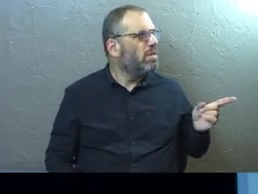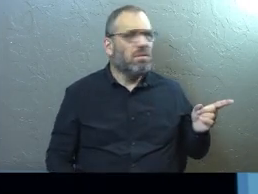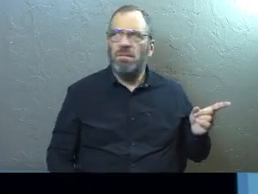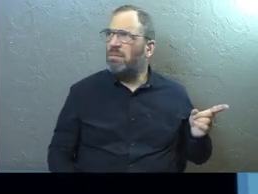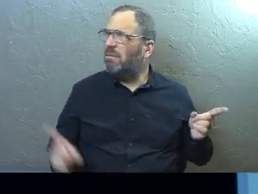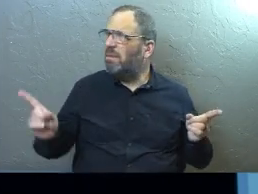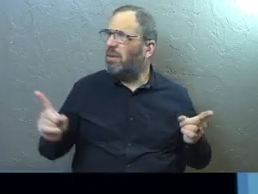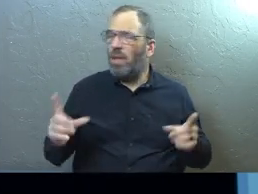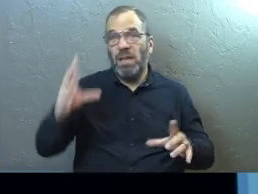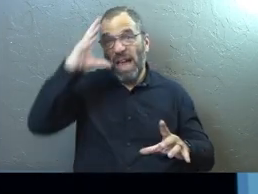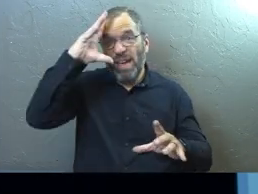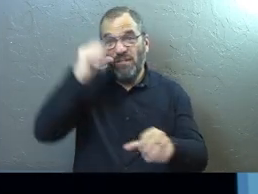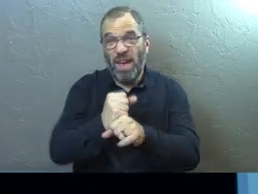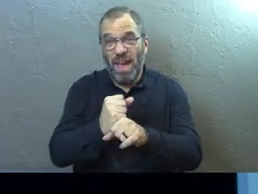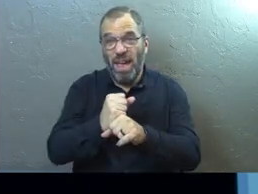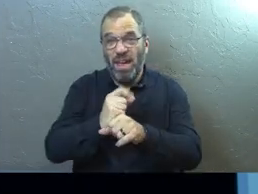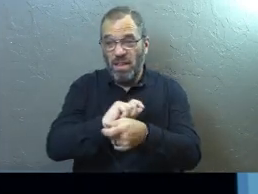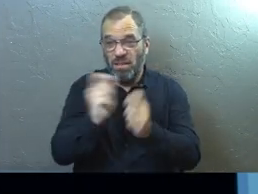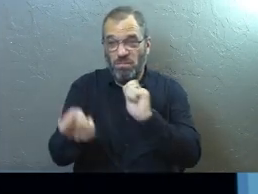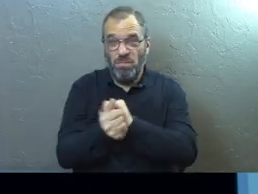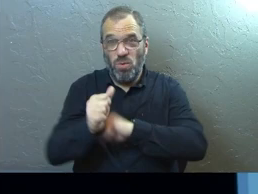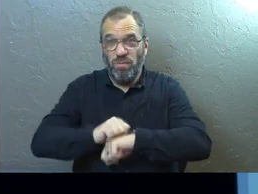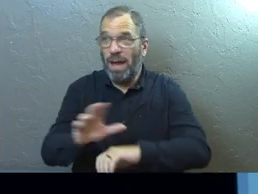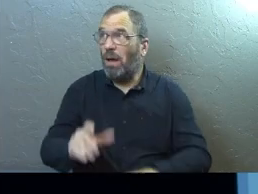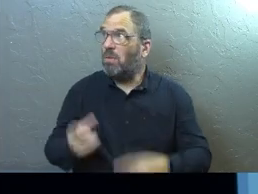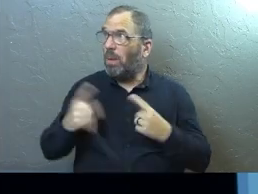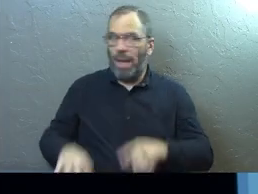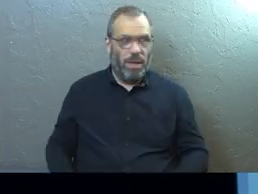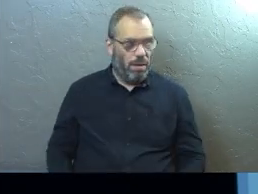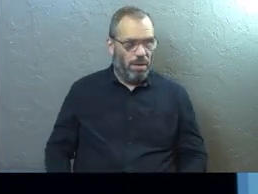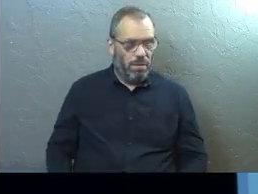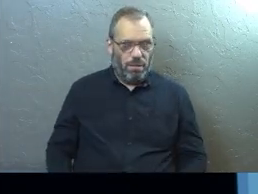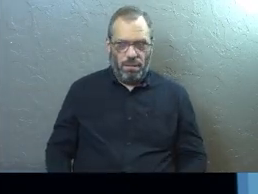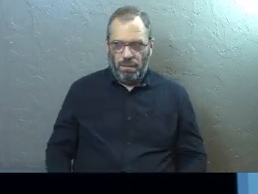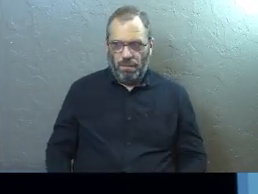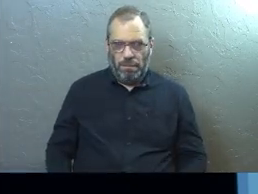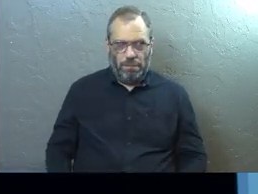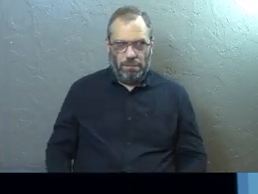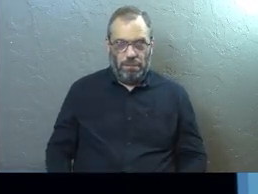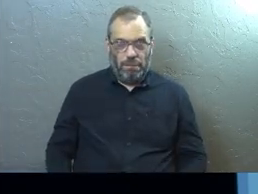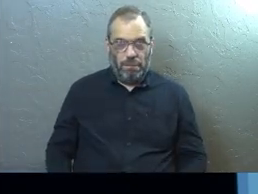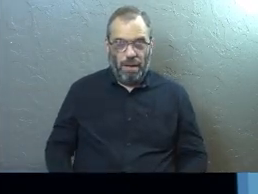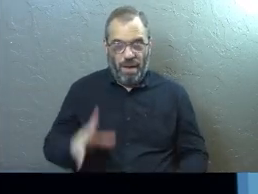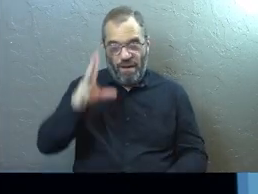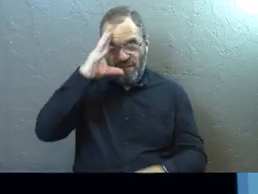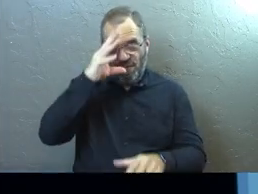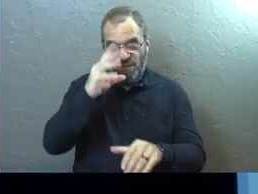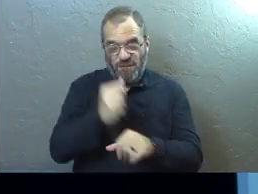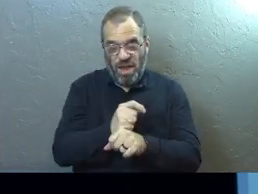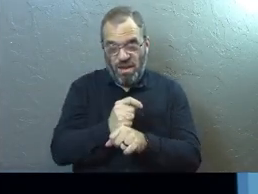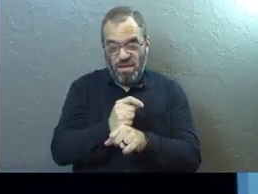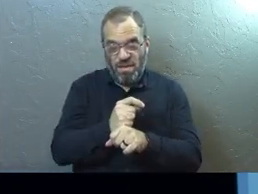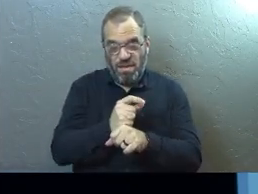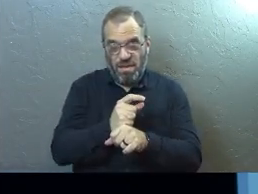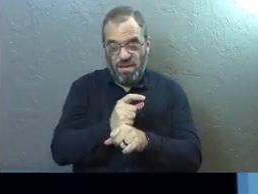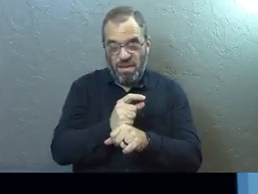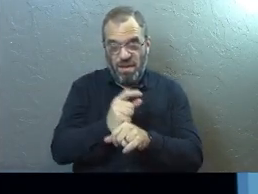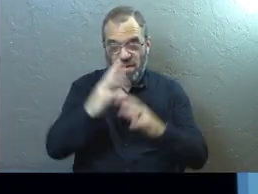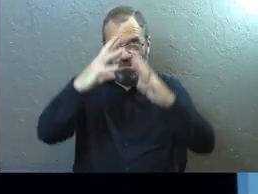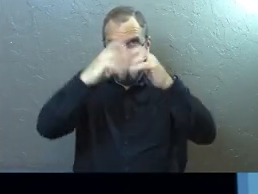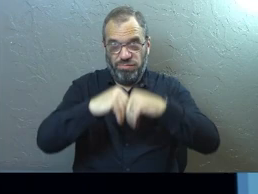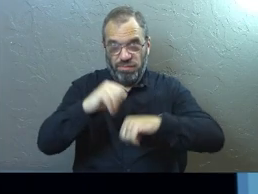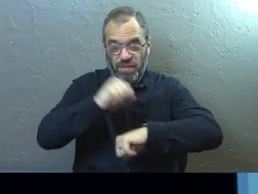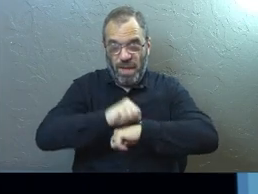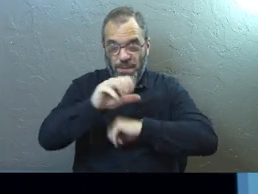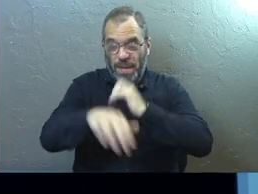like, faith can move mountains. I'm like, what happened in here? You know? that we need that encouragement. I don't want to think about